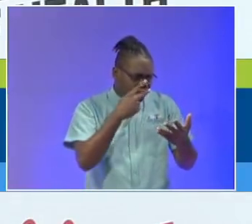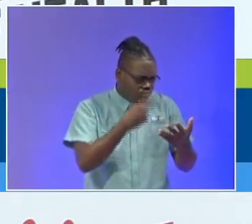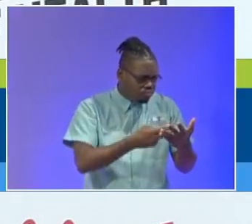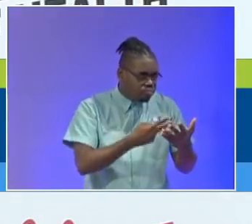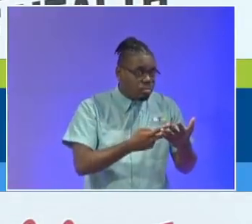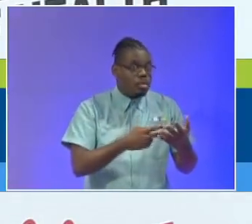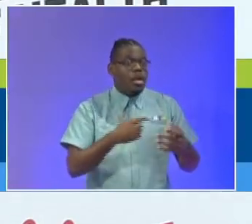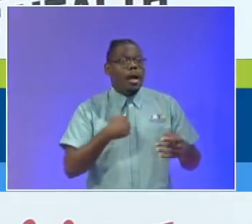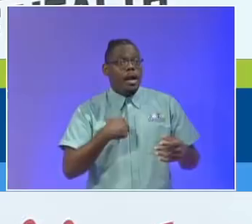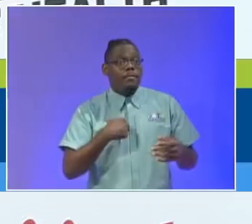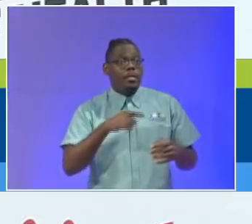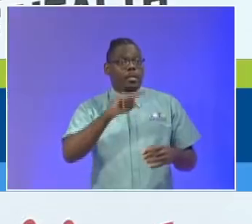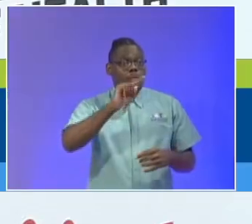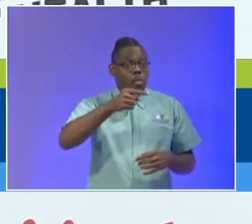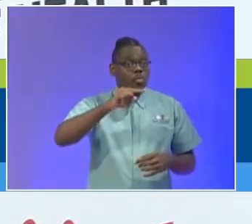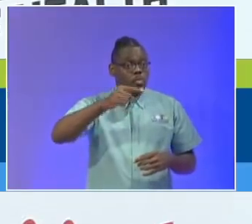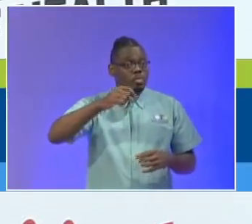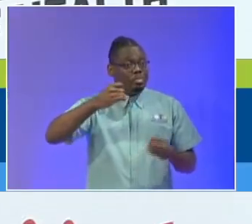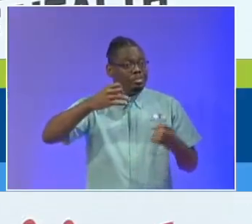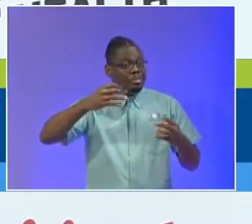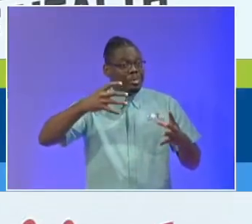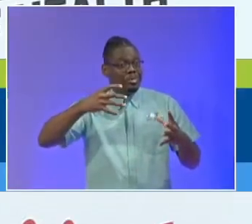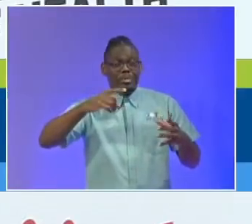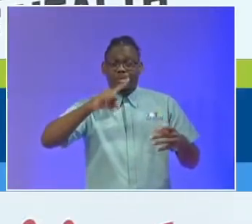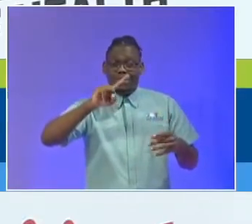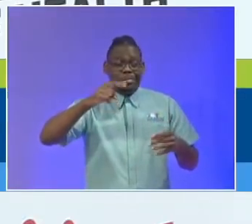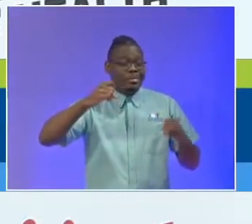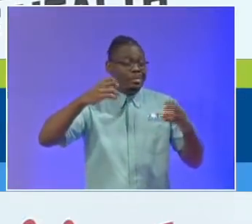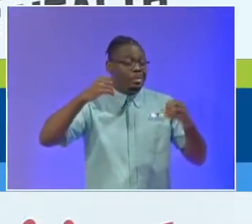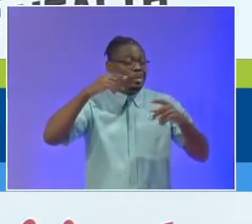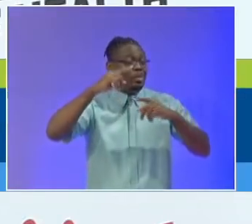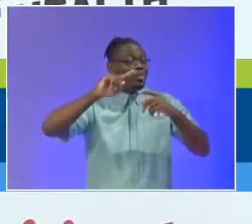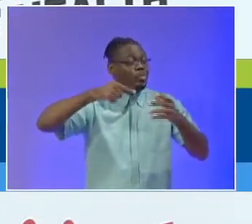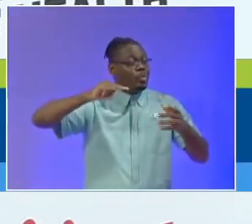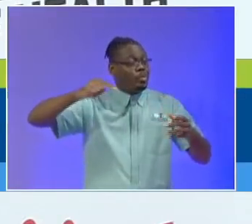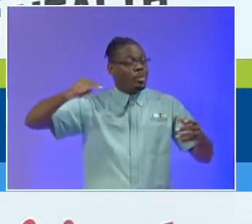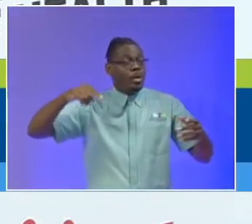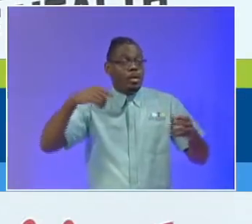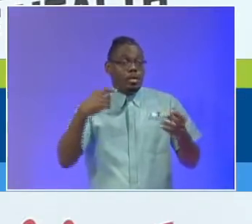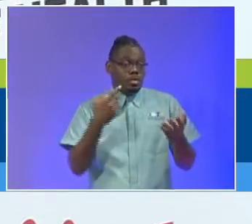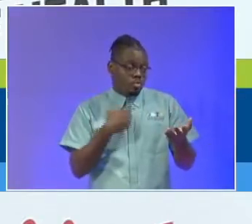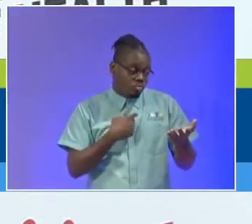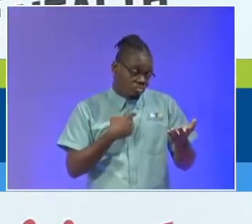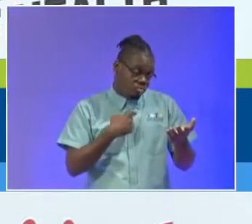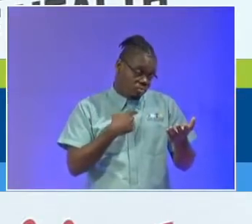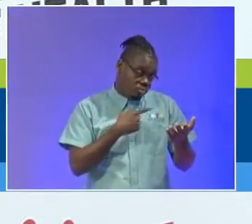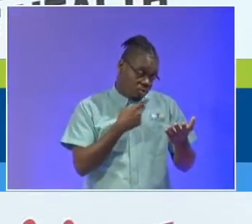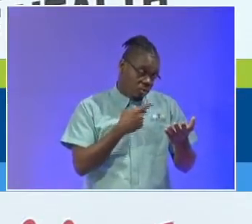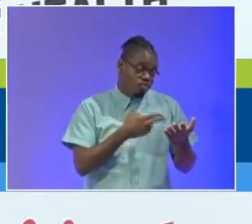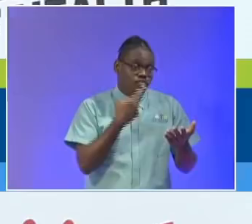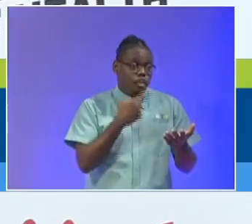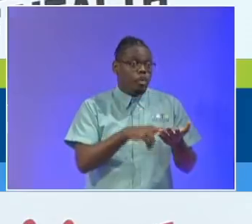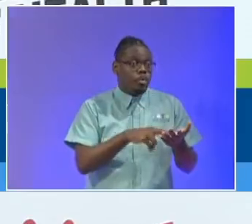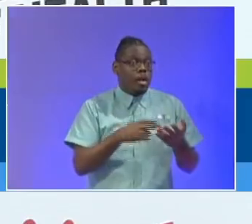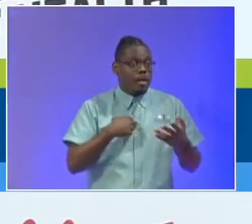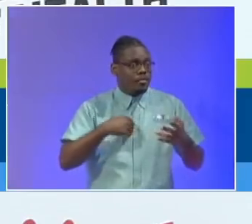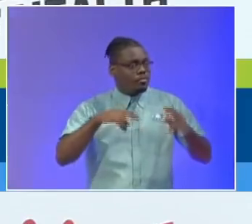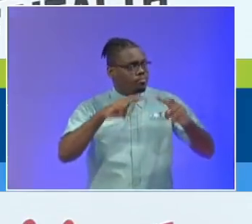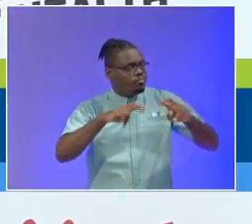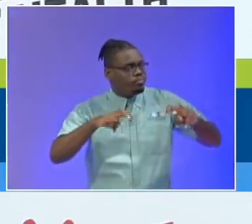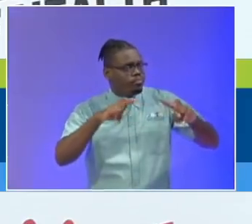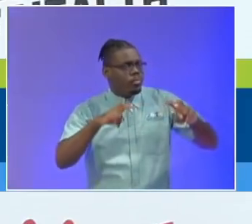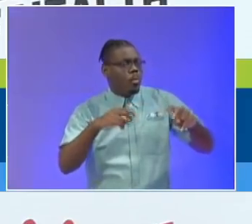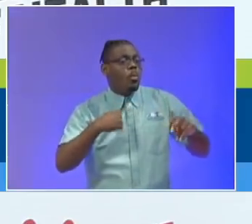are registered in this we report up the chain. But worldwide, we have to rely on the